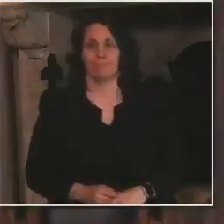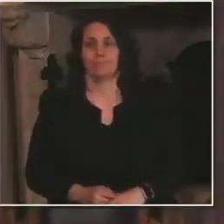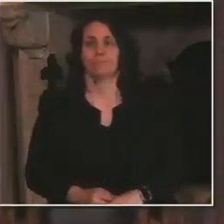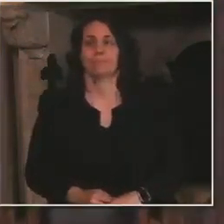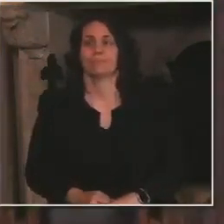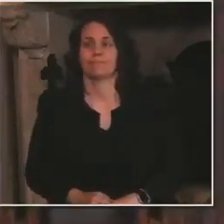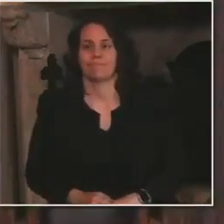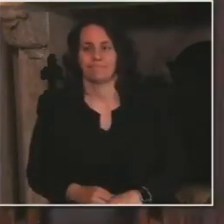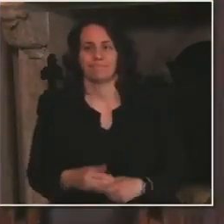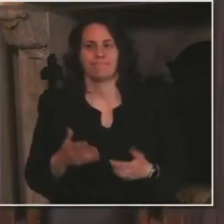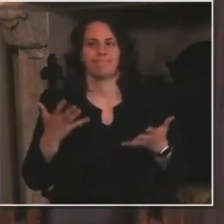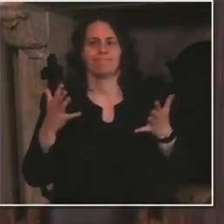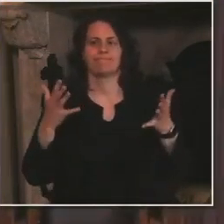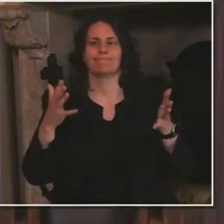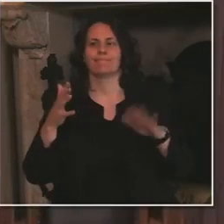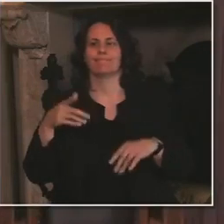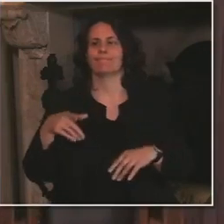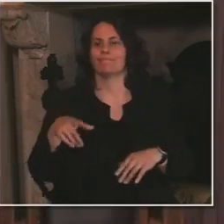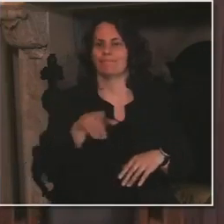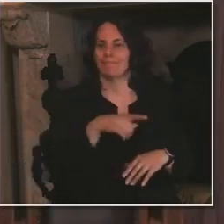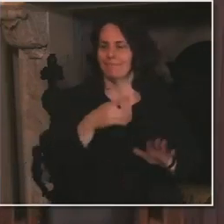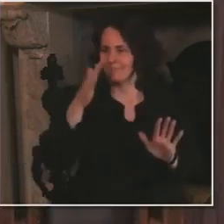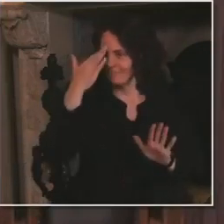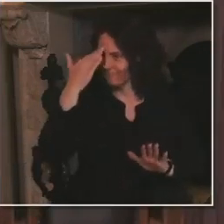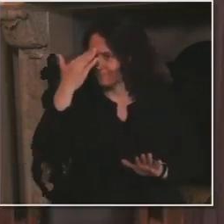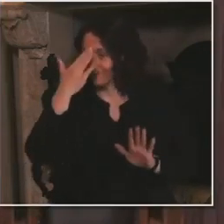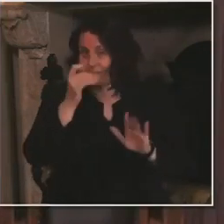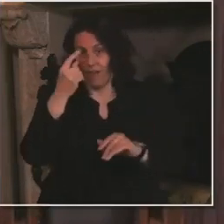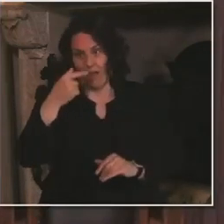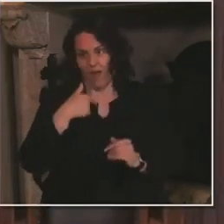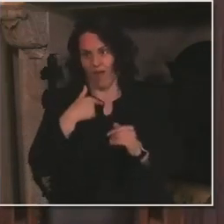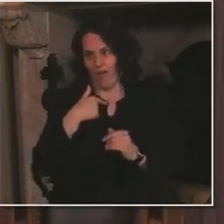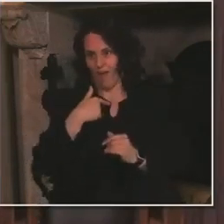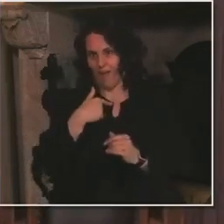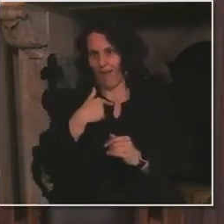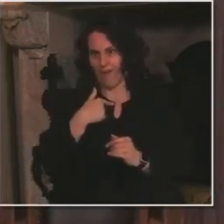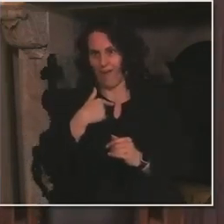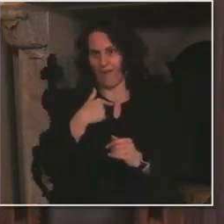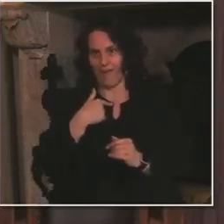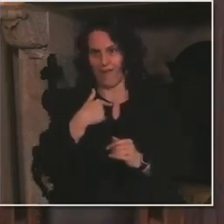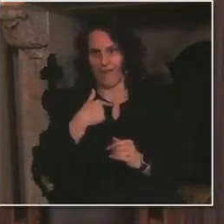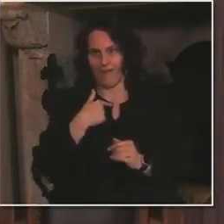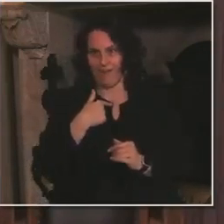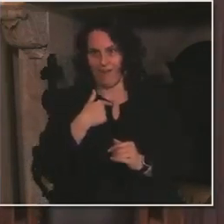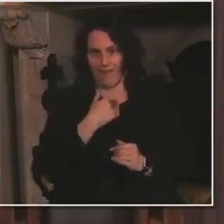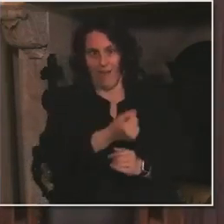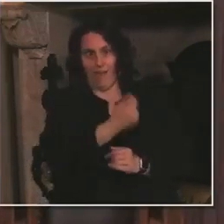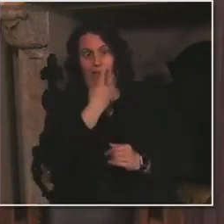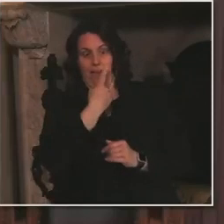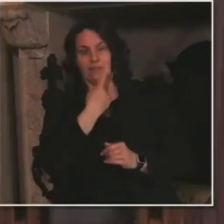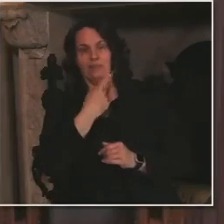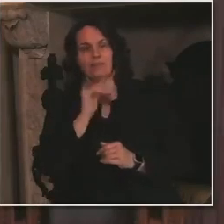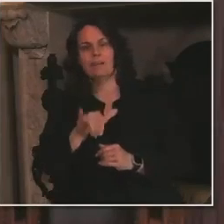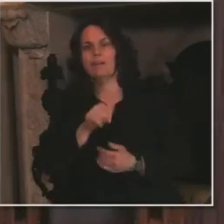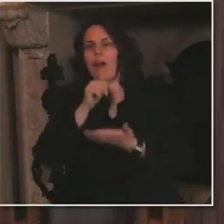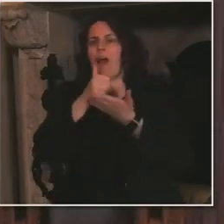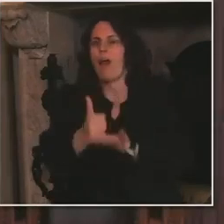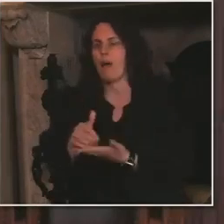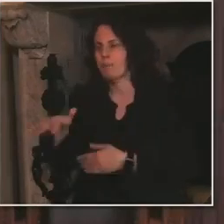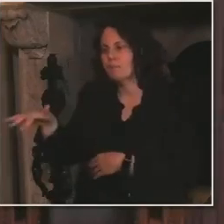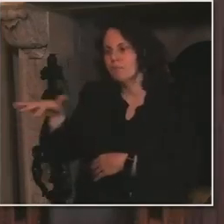every time I get this question, and this doesn't help the people that are struggling on it, but the number of people that we're